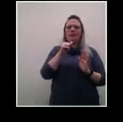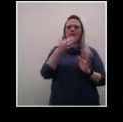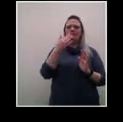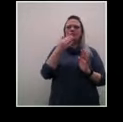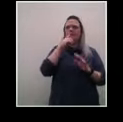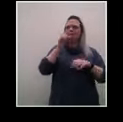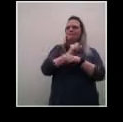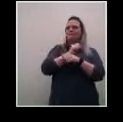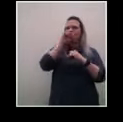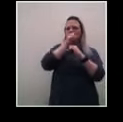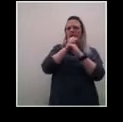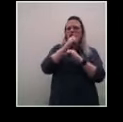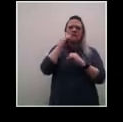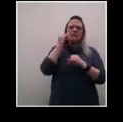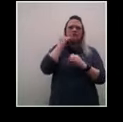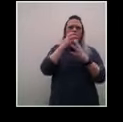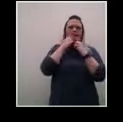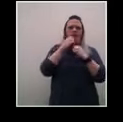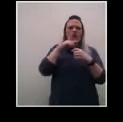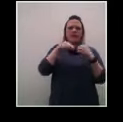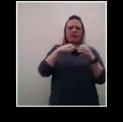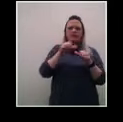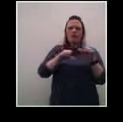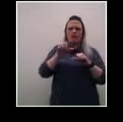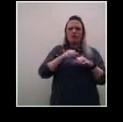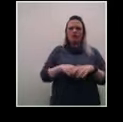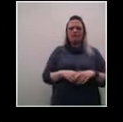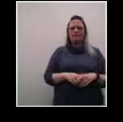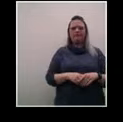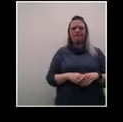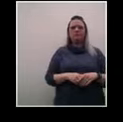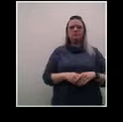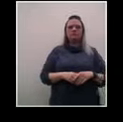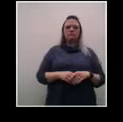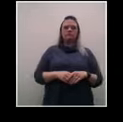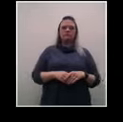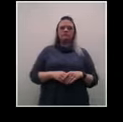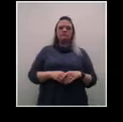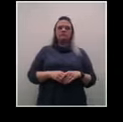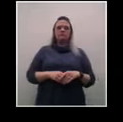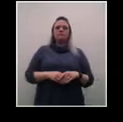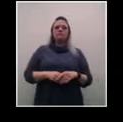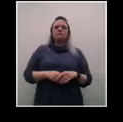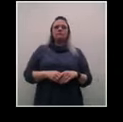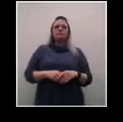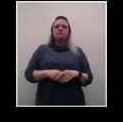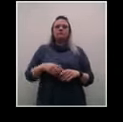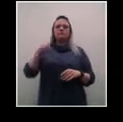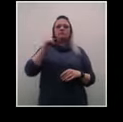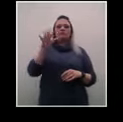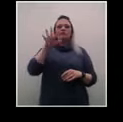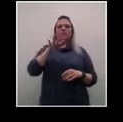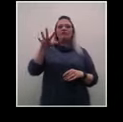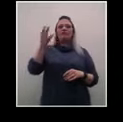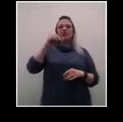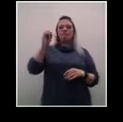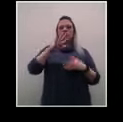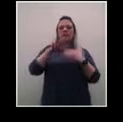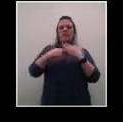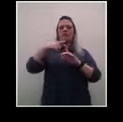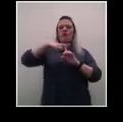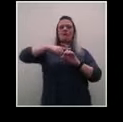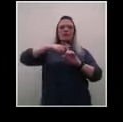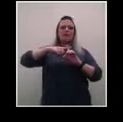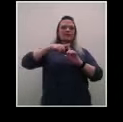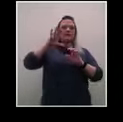other. And then looking at the mortality data, remember, 55% of all positive cases in Erie